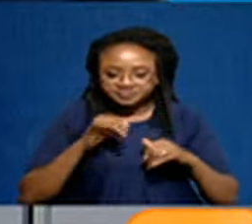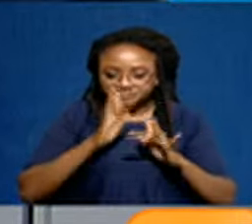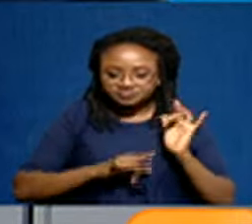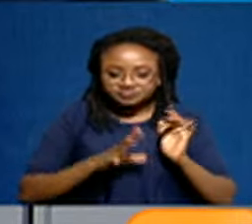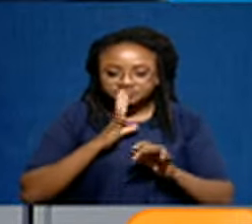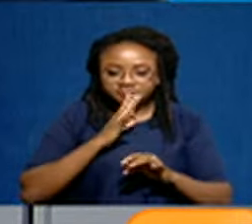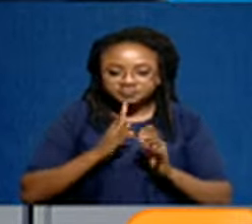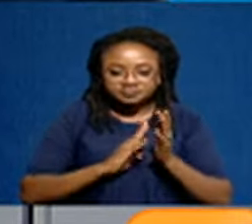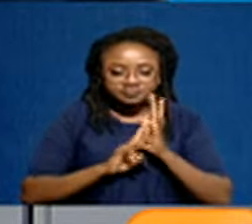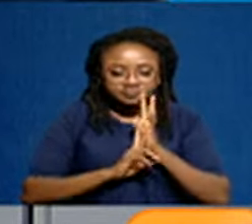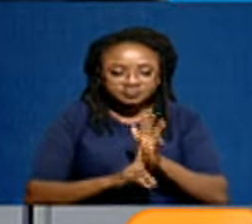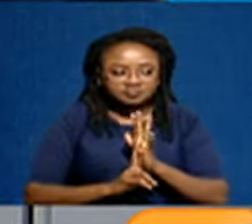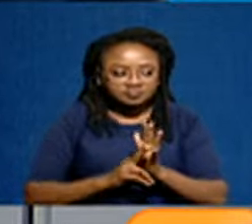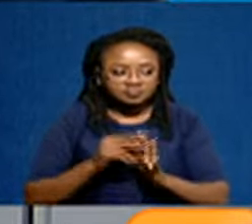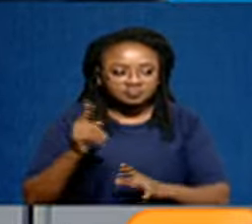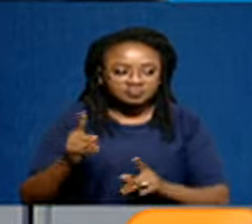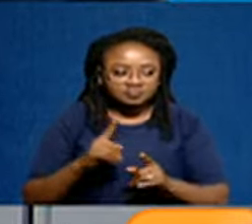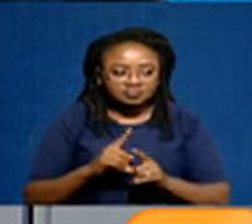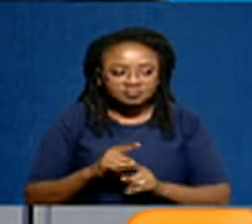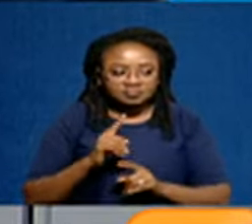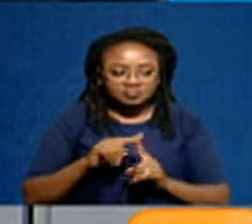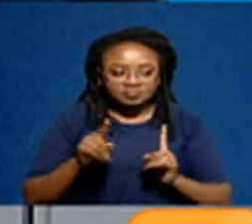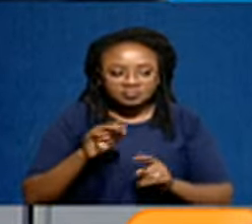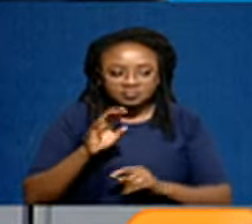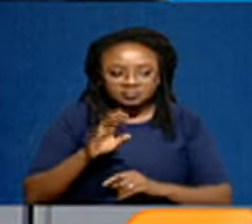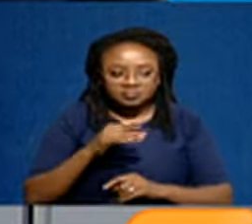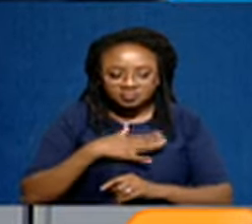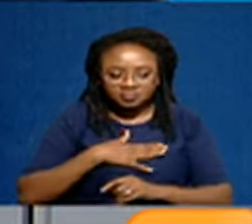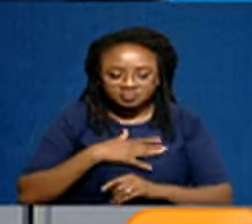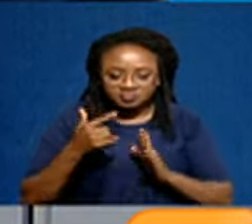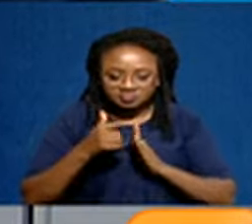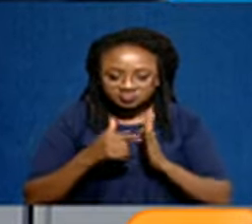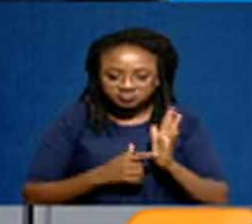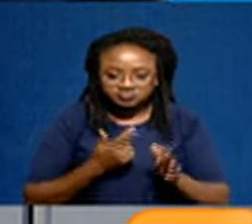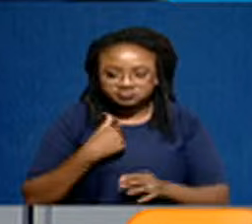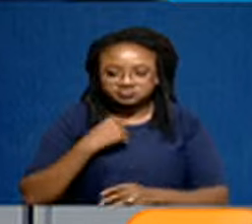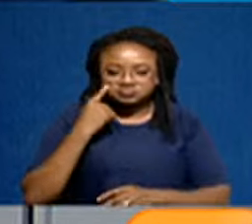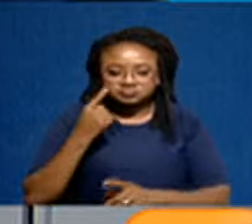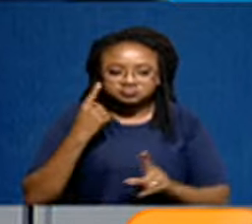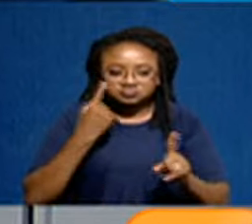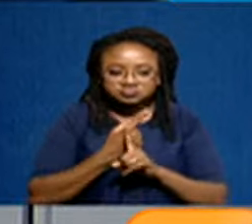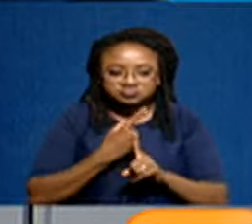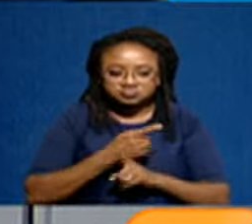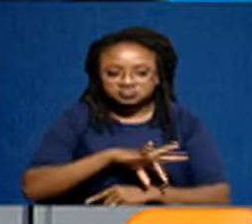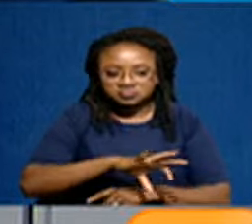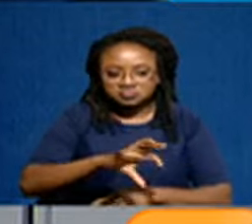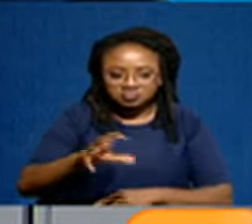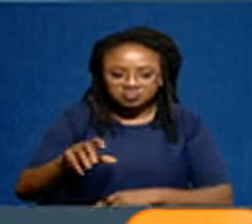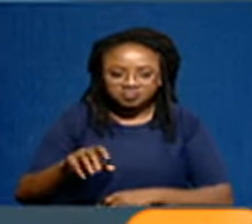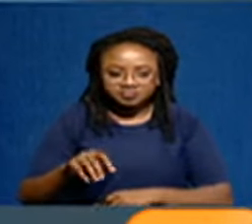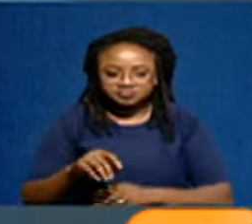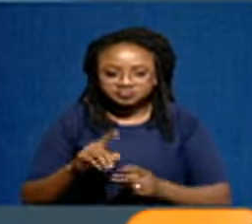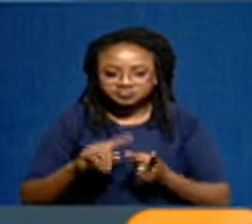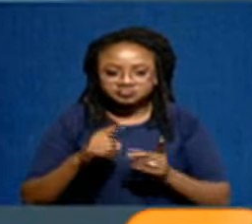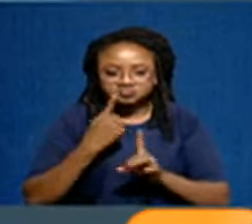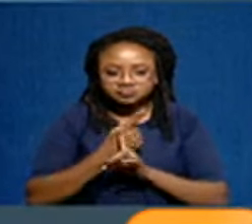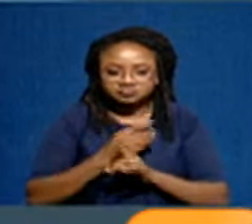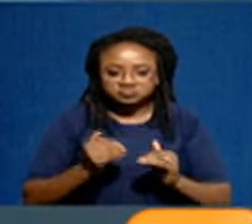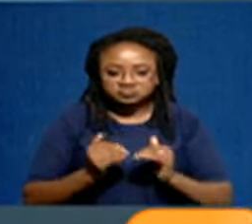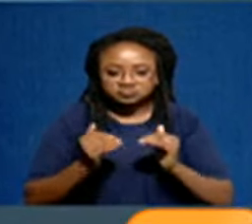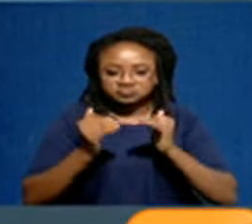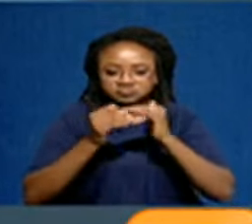was just telling you. Yes. From where I sit, different counties are different levels, and therefore they can take